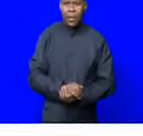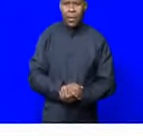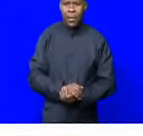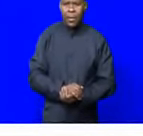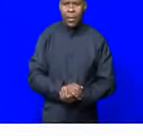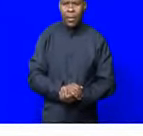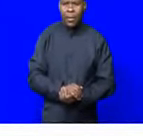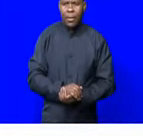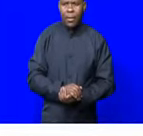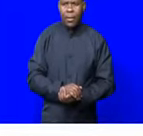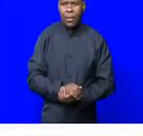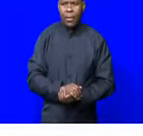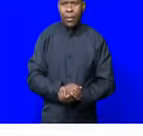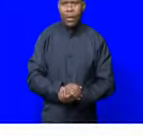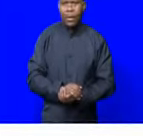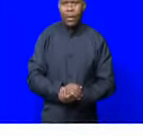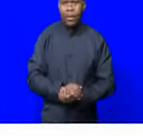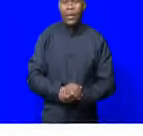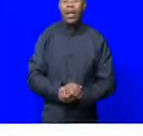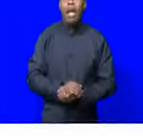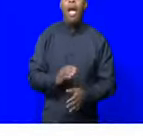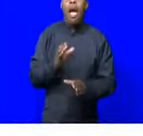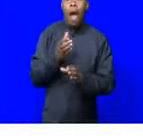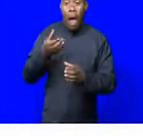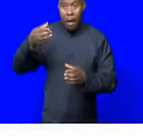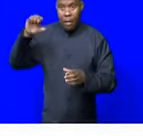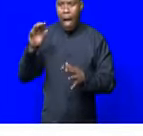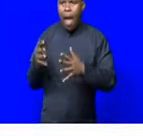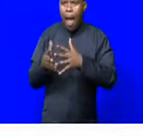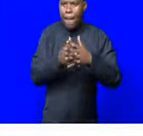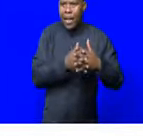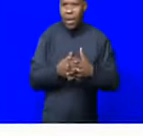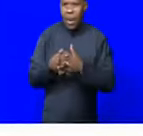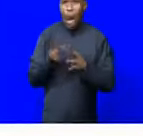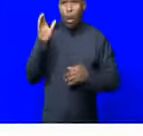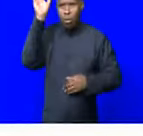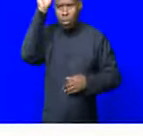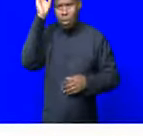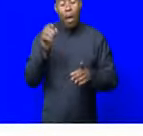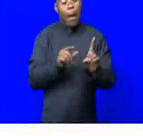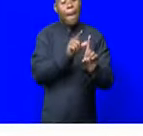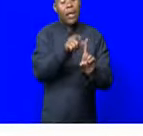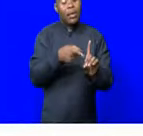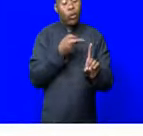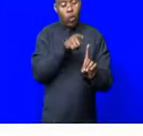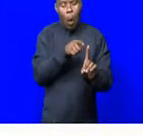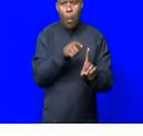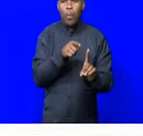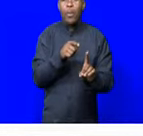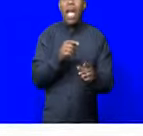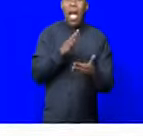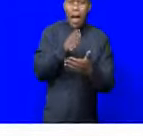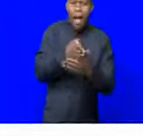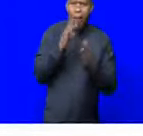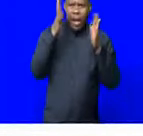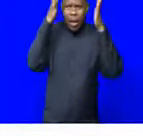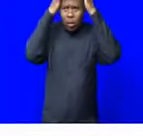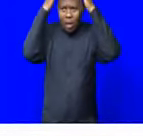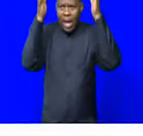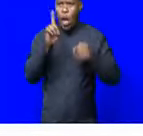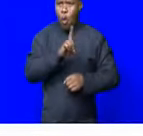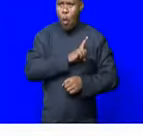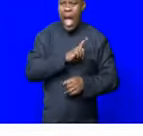Travis Held, an occupational therapist from the U.S., is in the kingdom to share knowledge with parents of autistic children on how to assist them